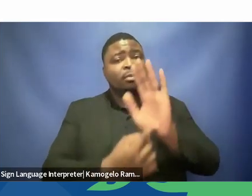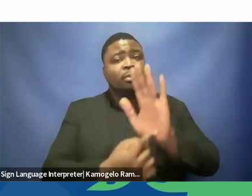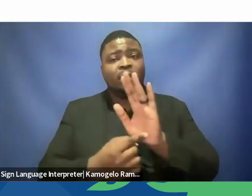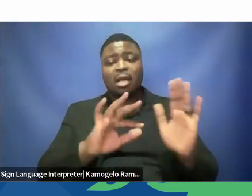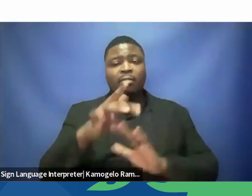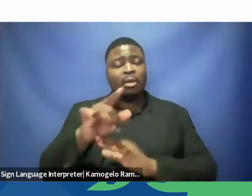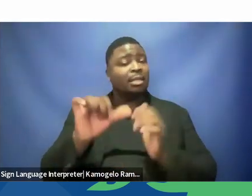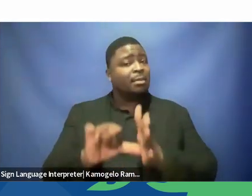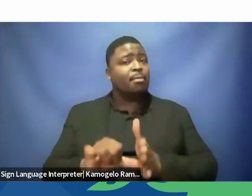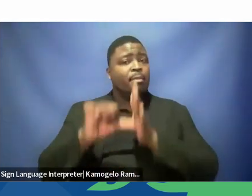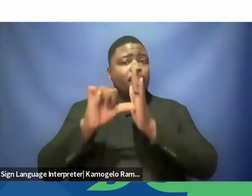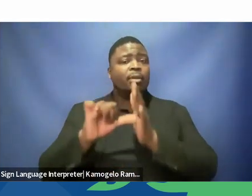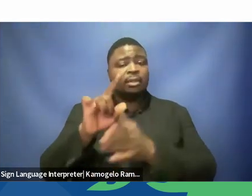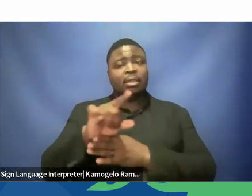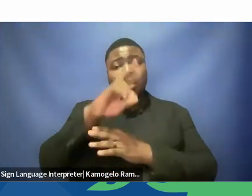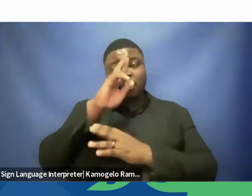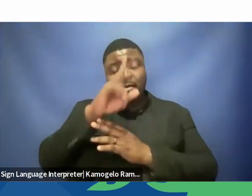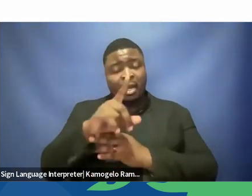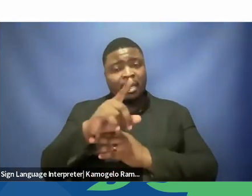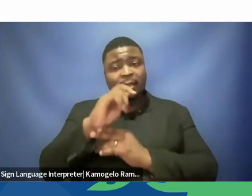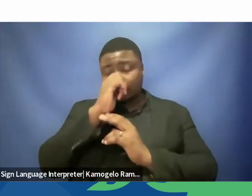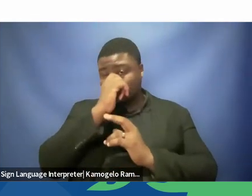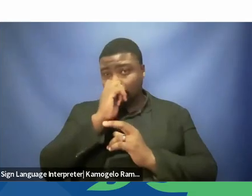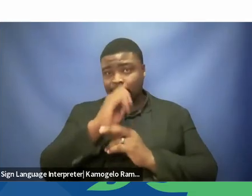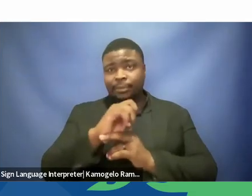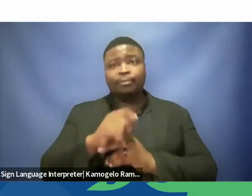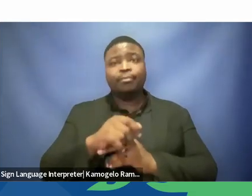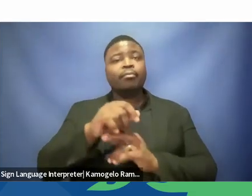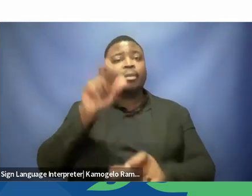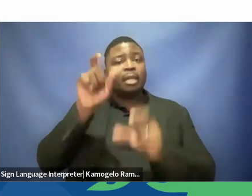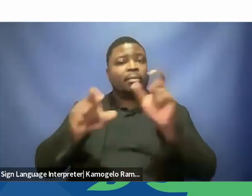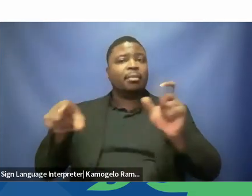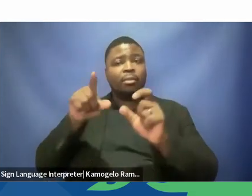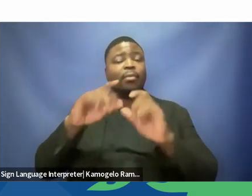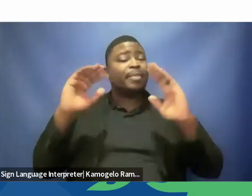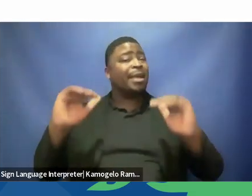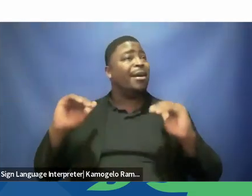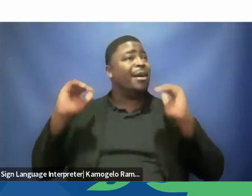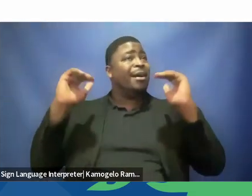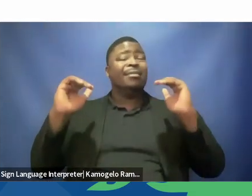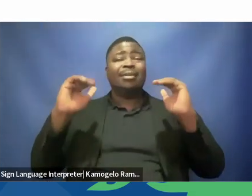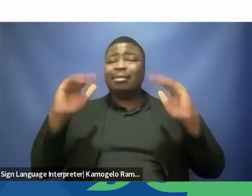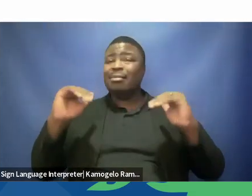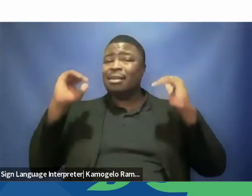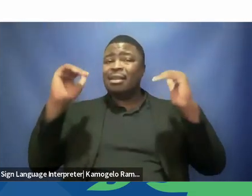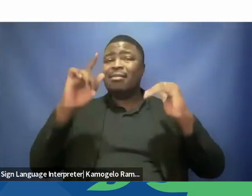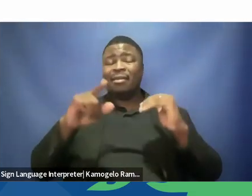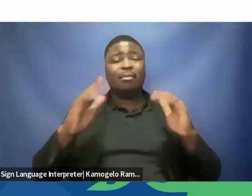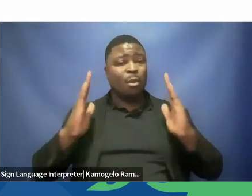patient, in a sense that these are people who are already struggling with high levels of shame, stigma, body dysmorphia. They've